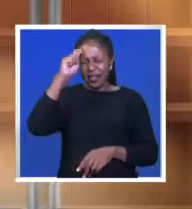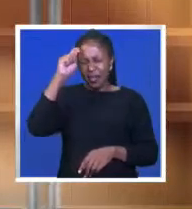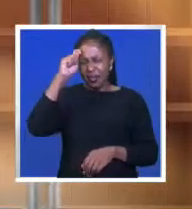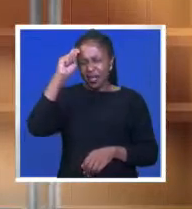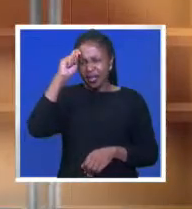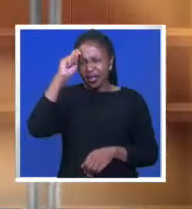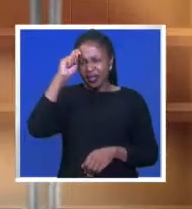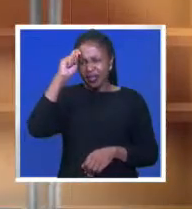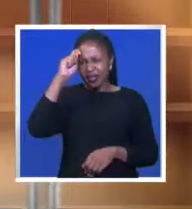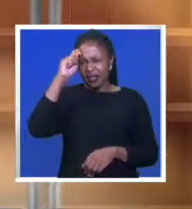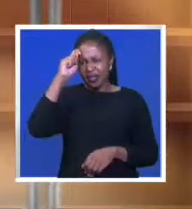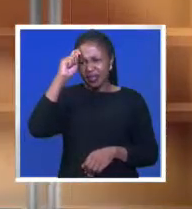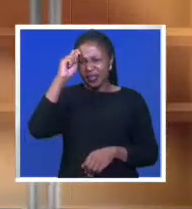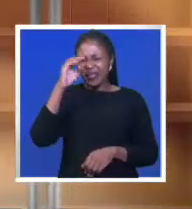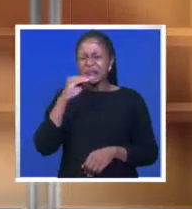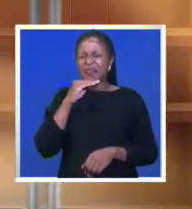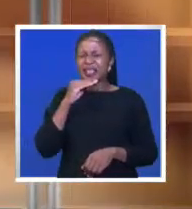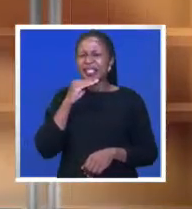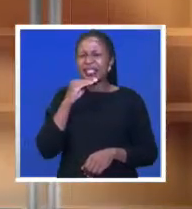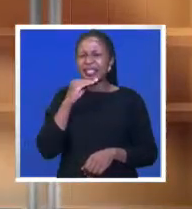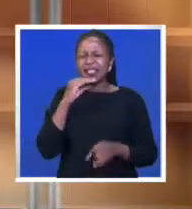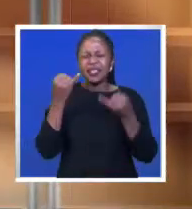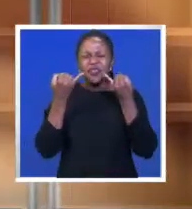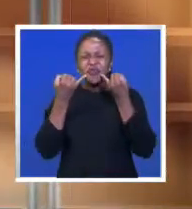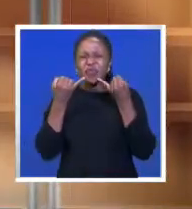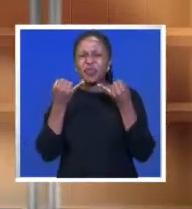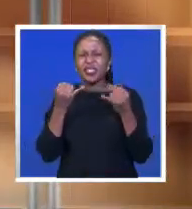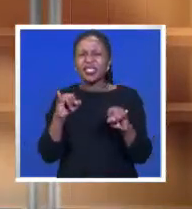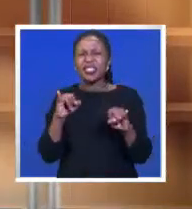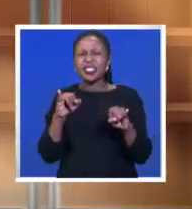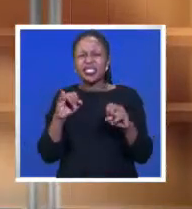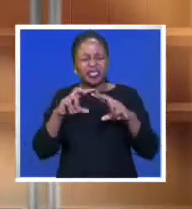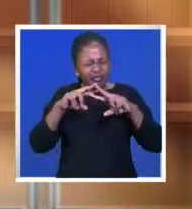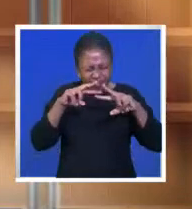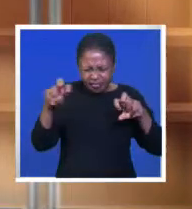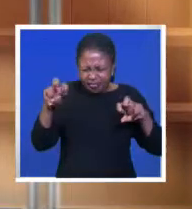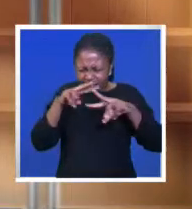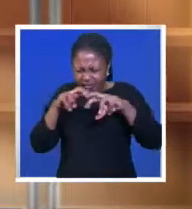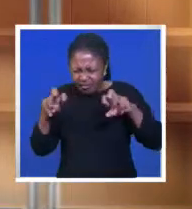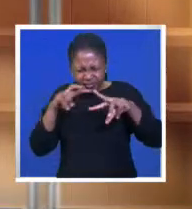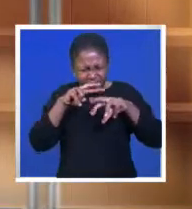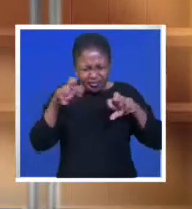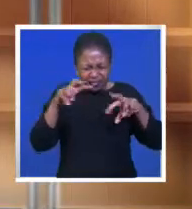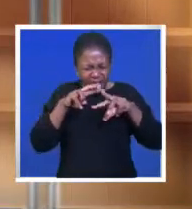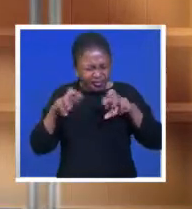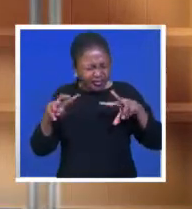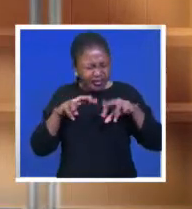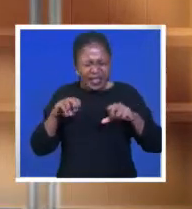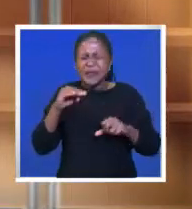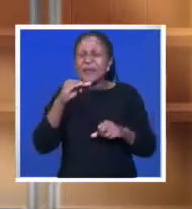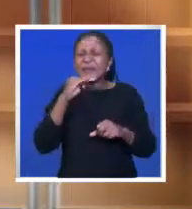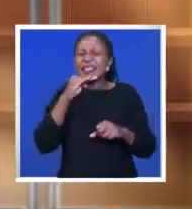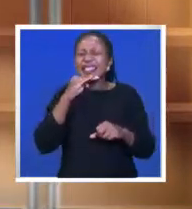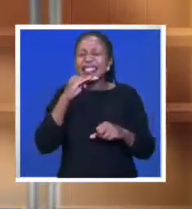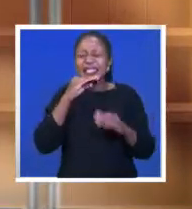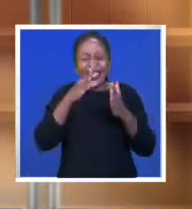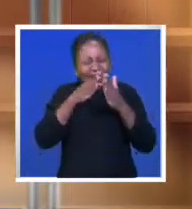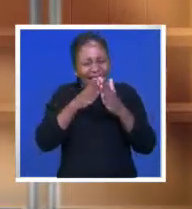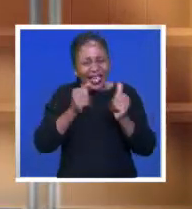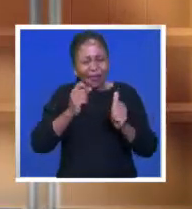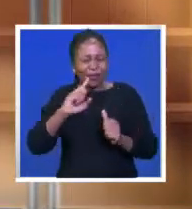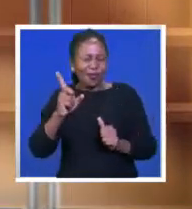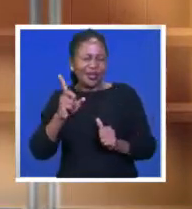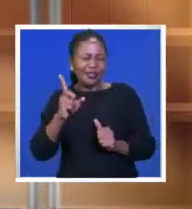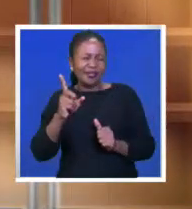are you doing? You are deducing, you are finding meaning in context now. What is it that says it was